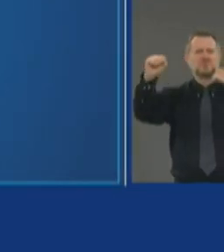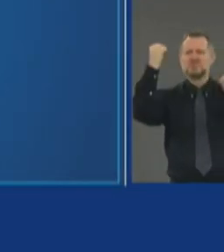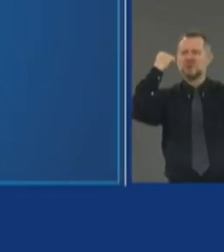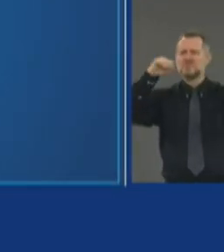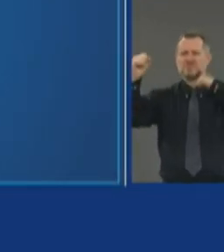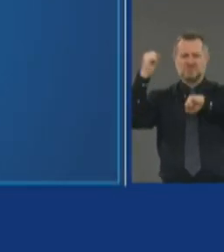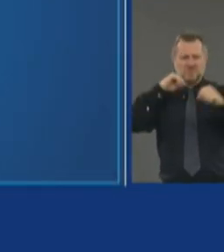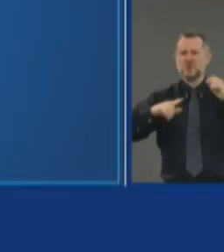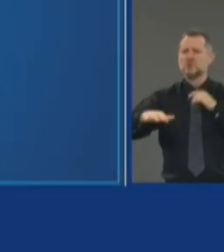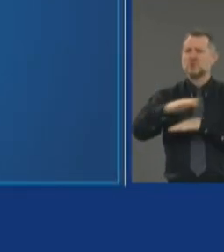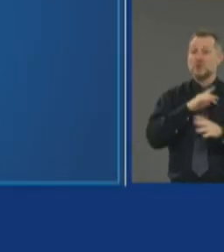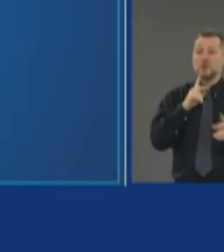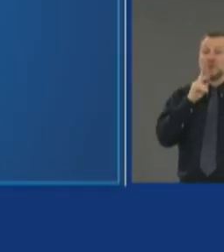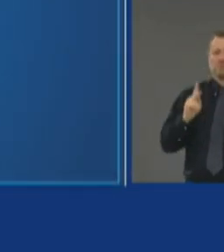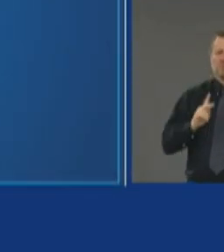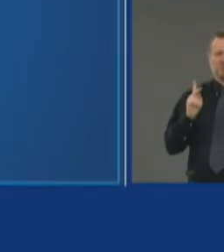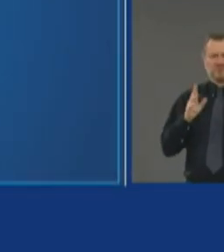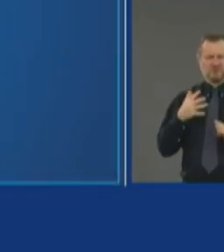they're saying